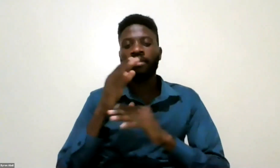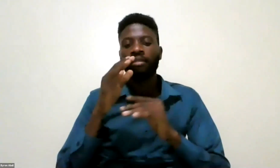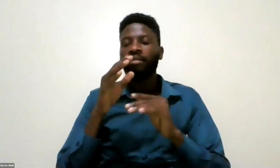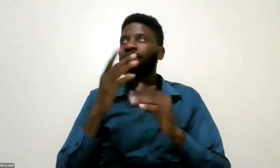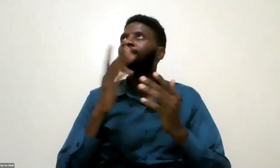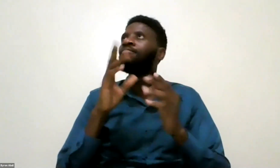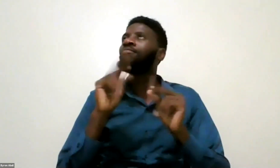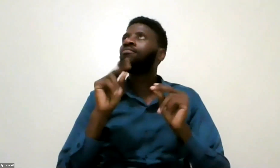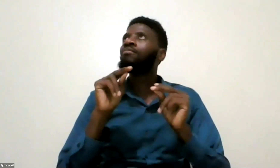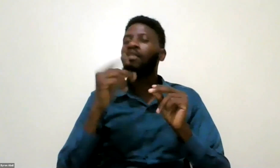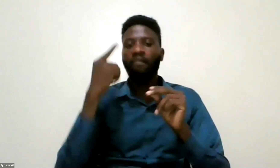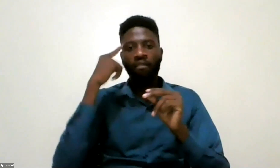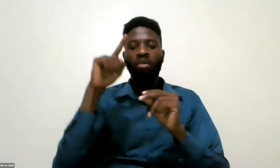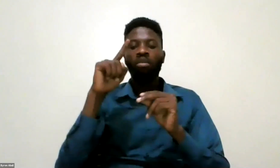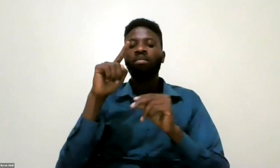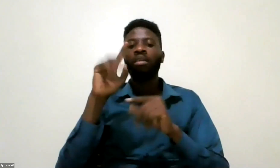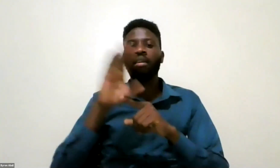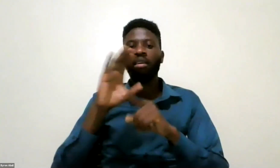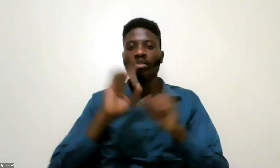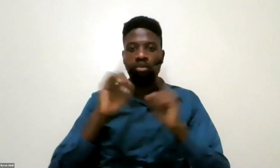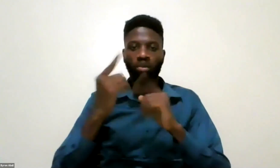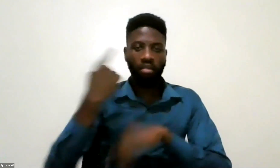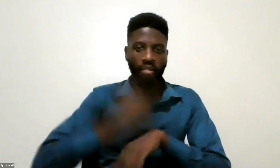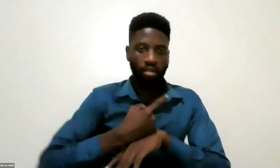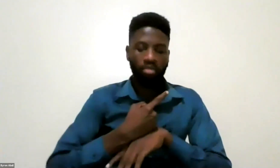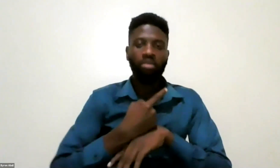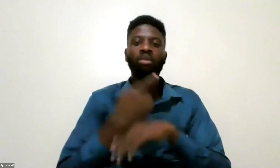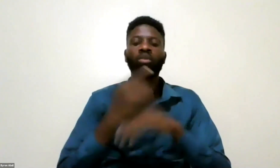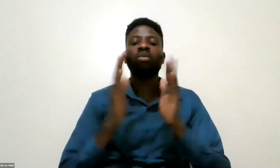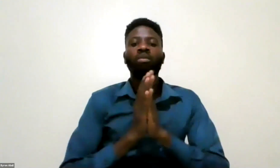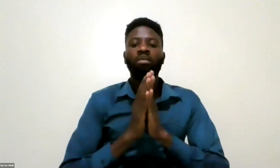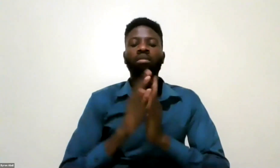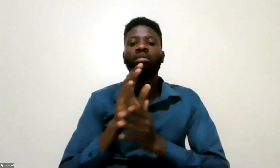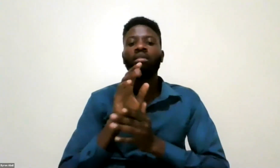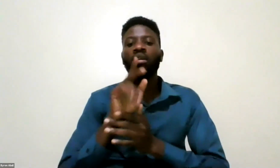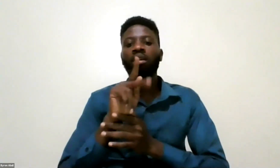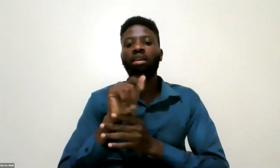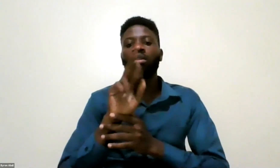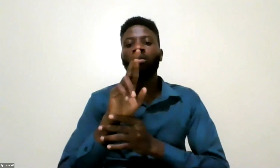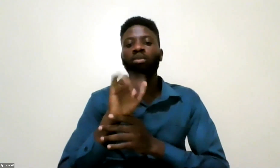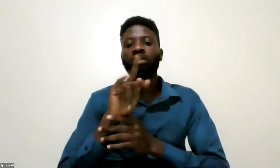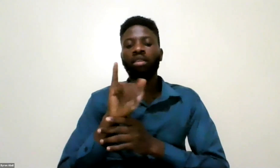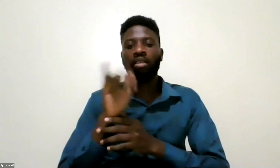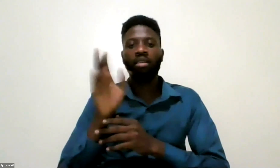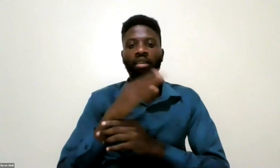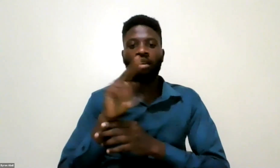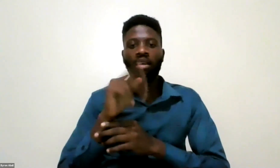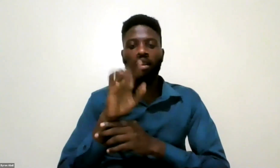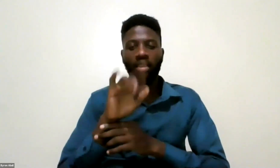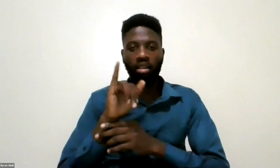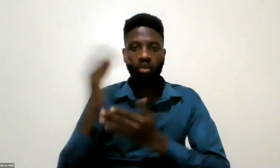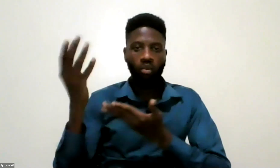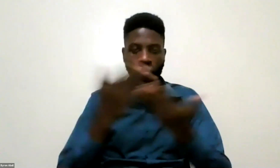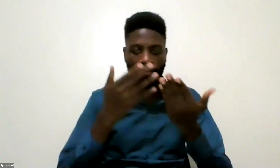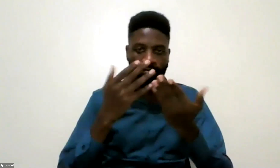not Thursday, for our career talk day with the Kariuki Ngari, the CEO for Standard Chartered. So we are going to welcome him with